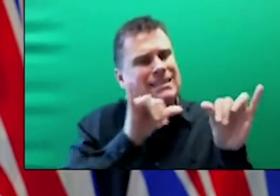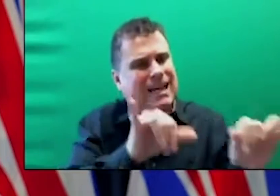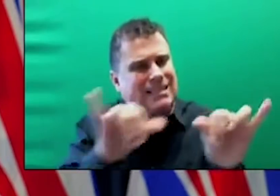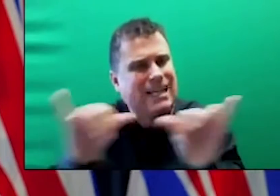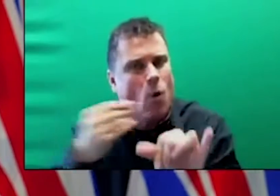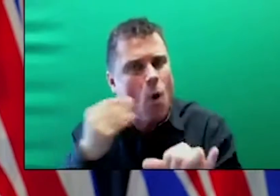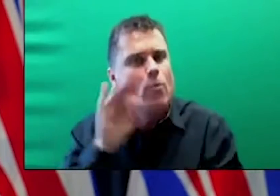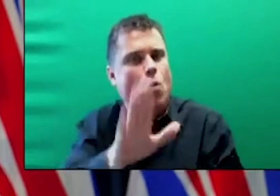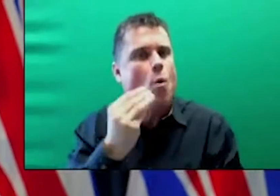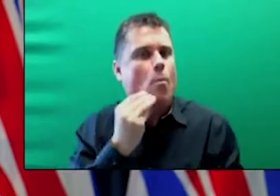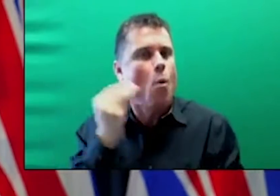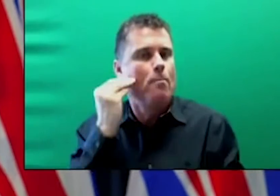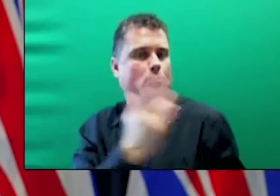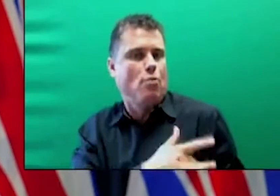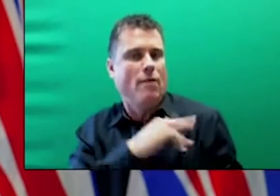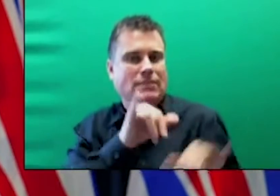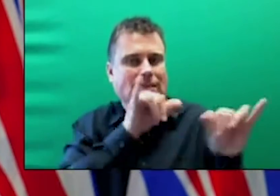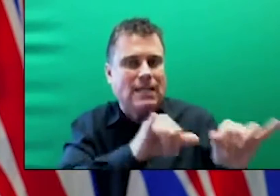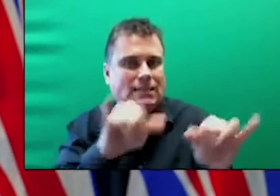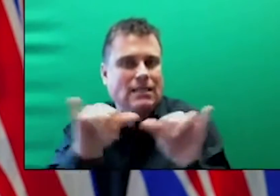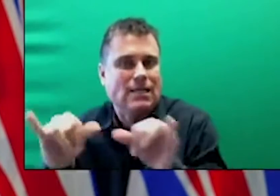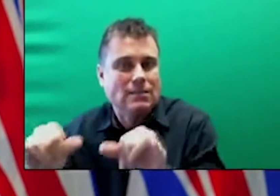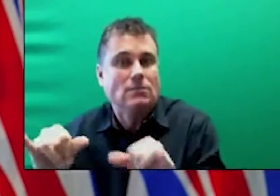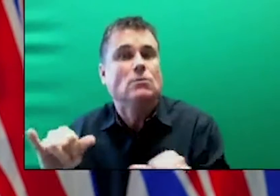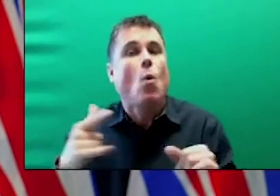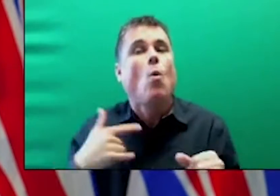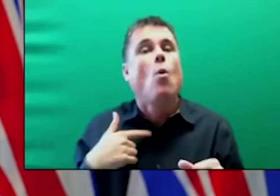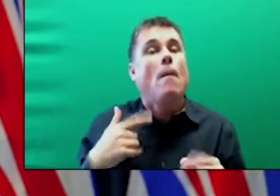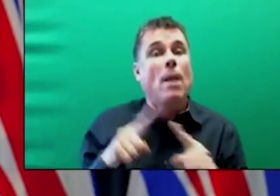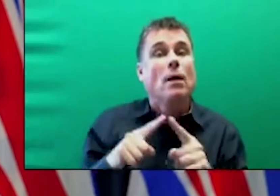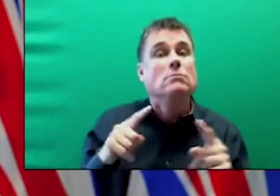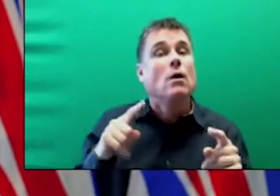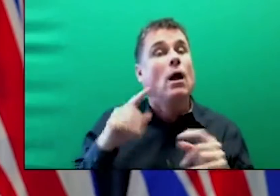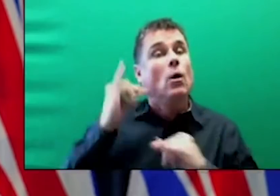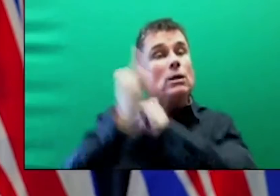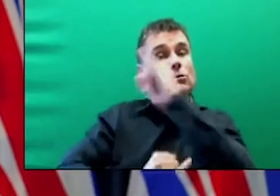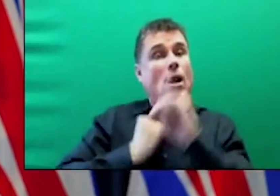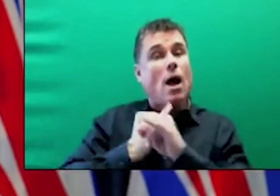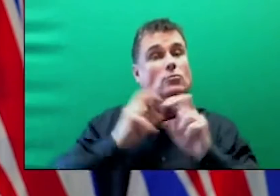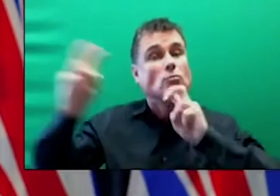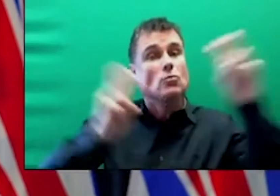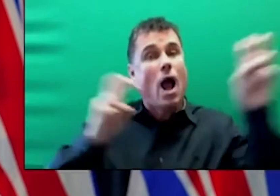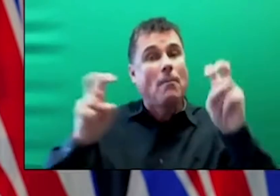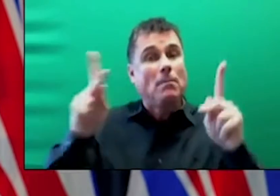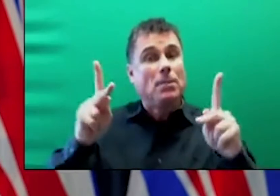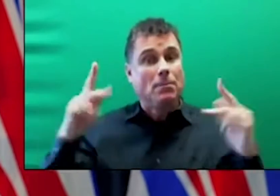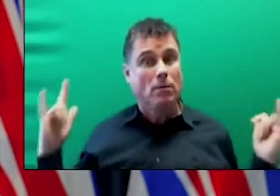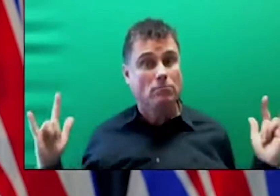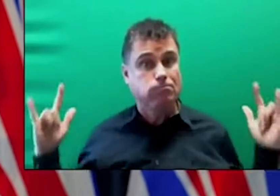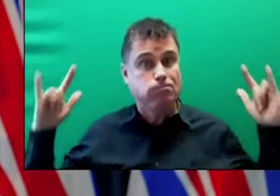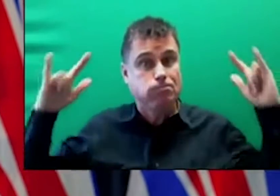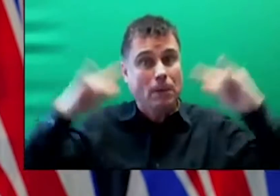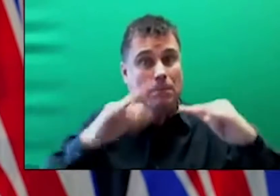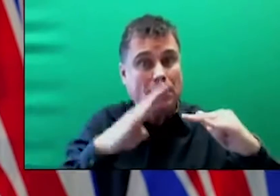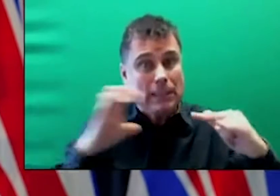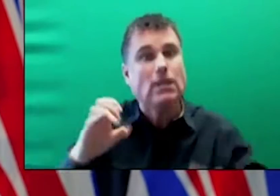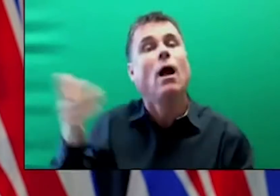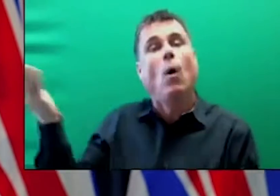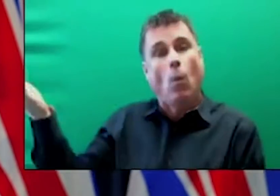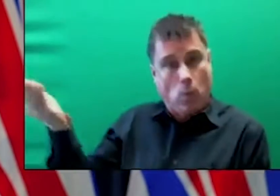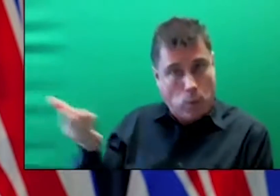frame. We need to, travel restrictions at the front end were critically important to British Columbia.